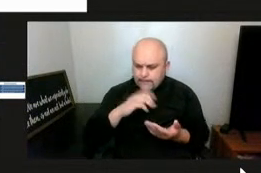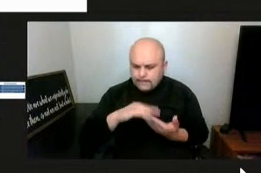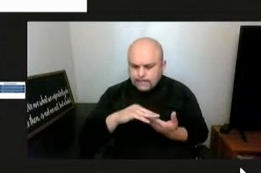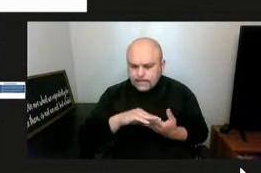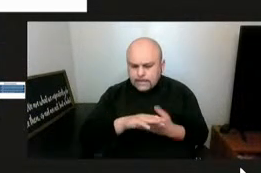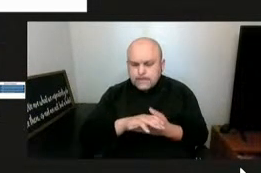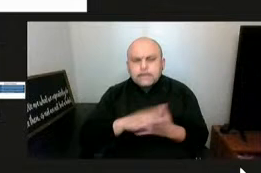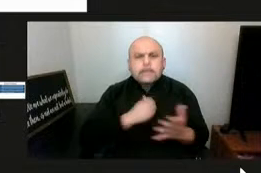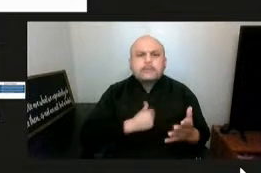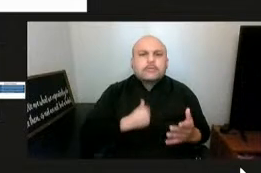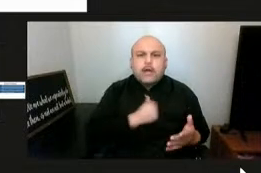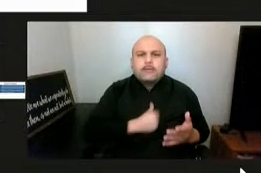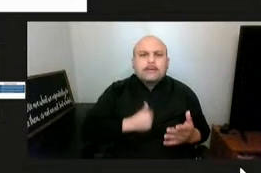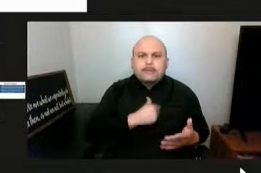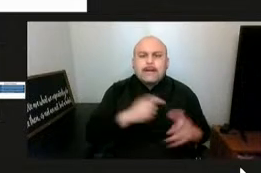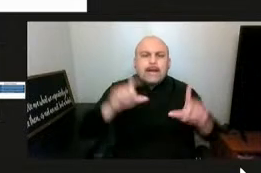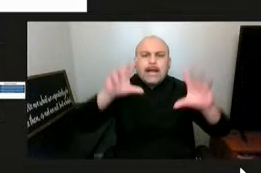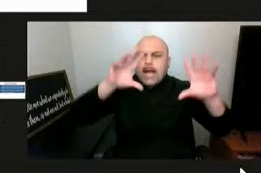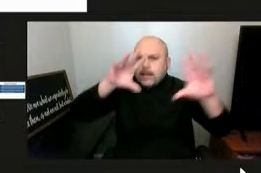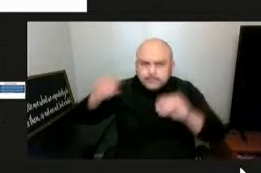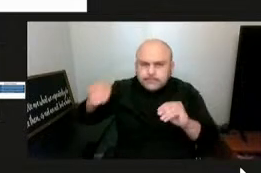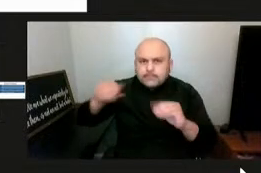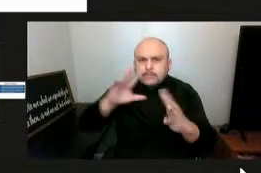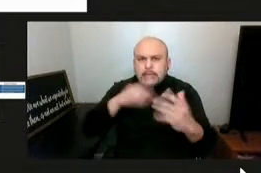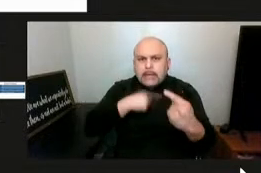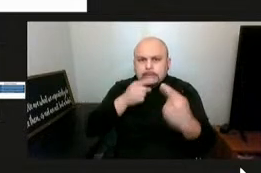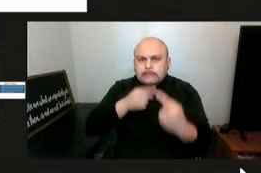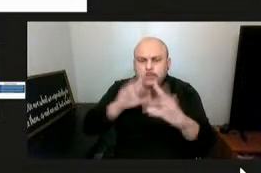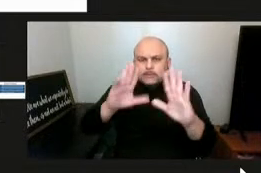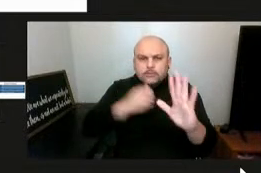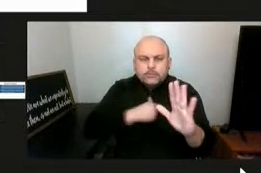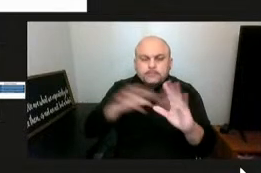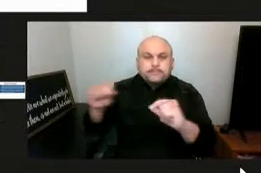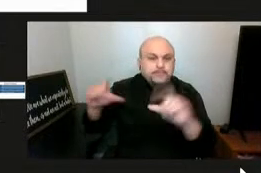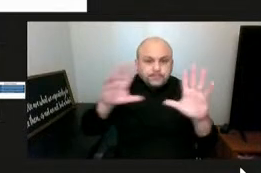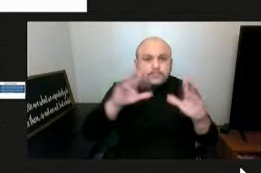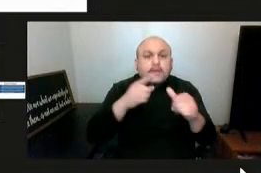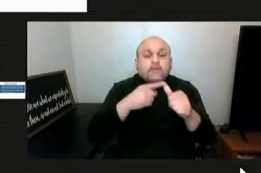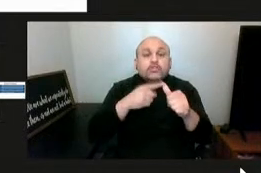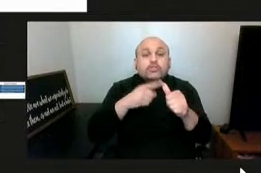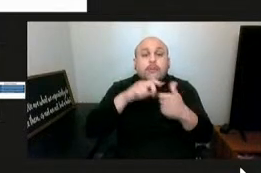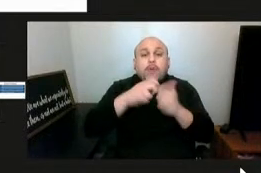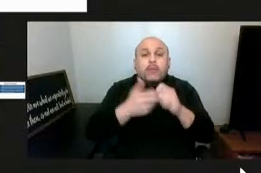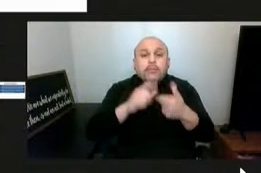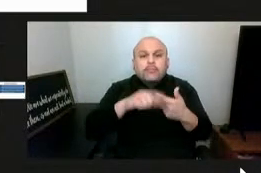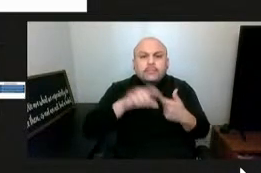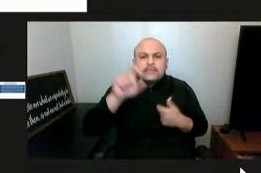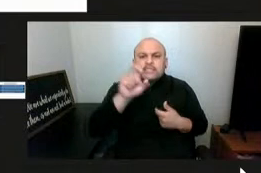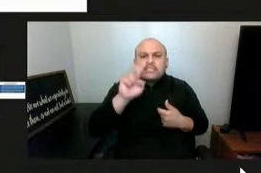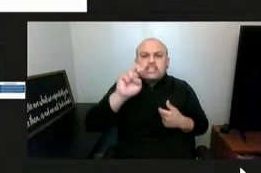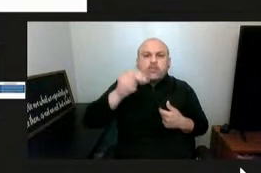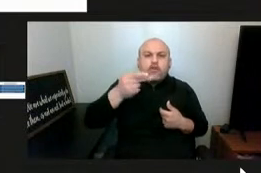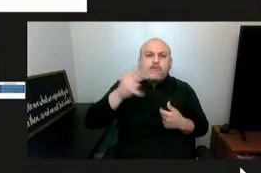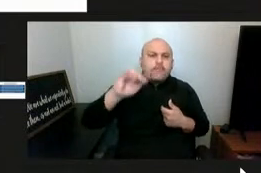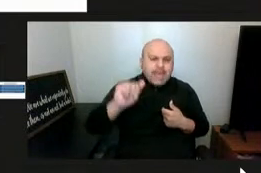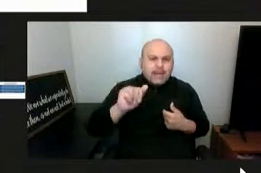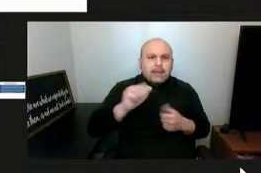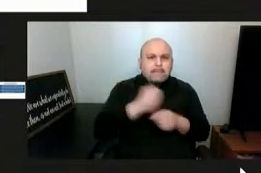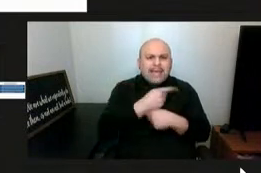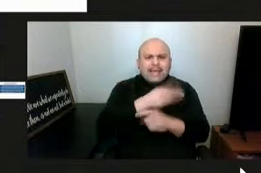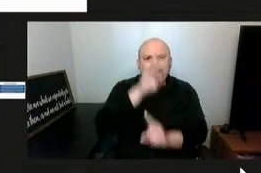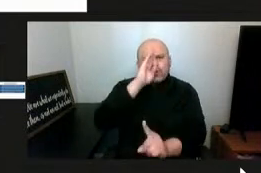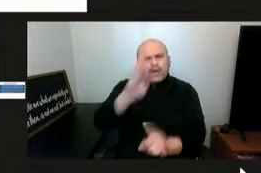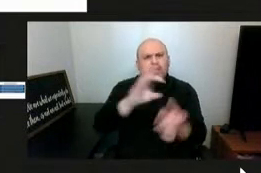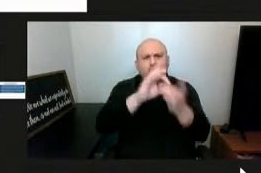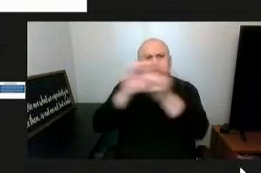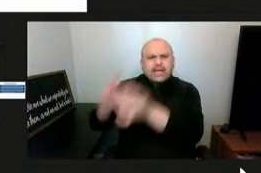Sorry, I was having a little bit of a trouble. The first problem goes to xenophobia, making a direct connection between the